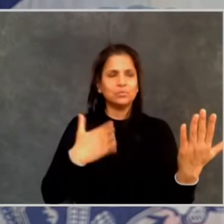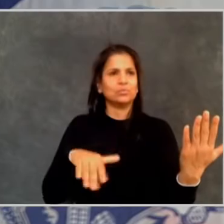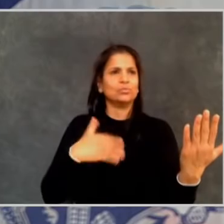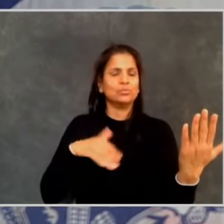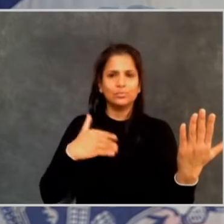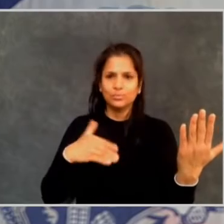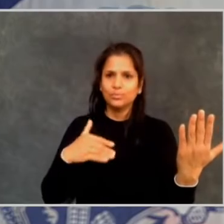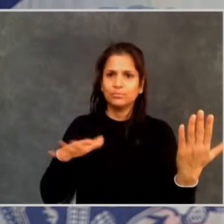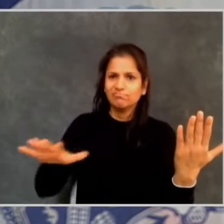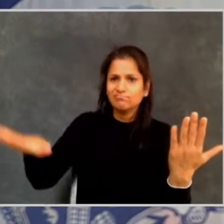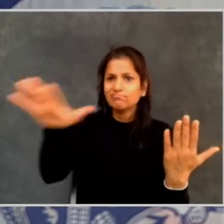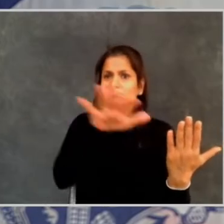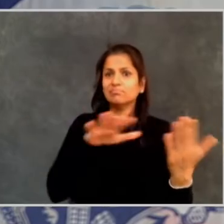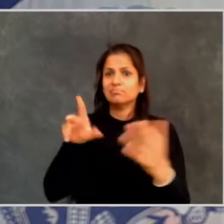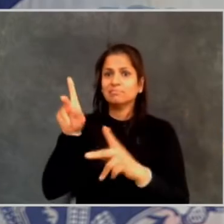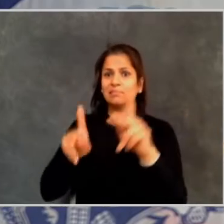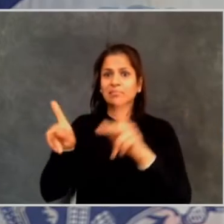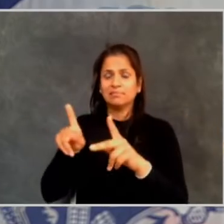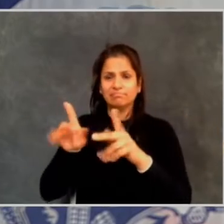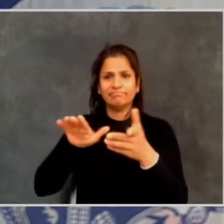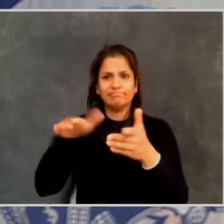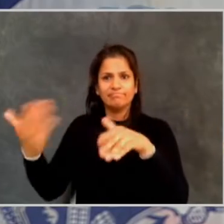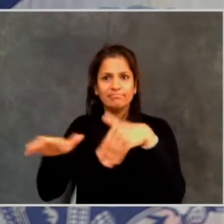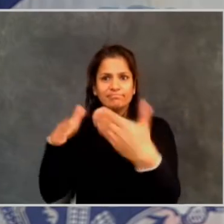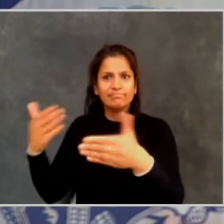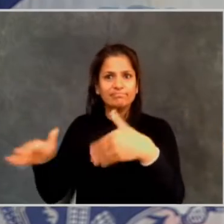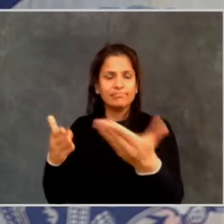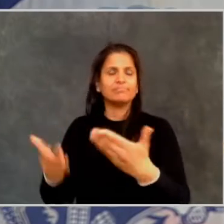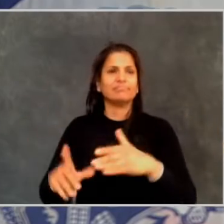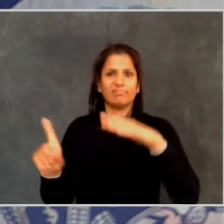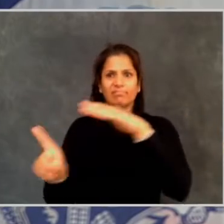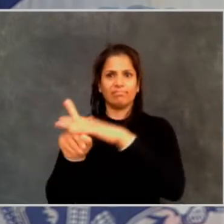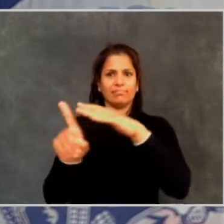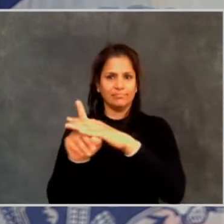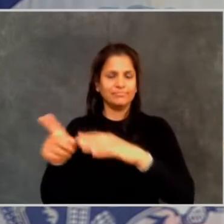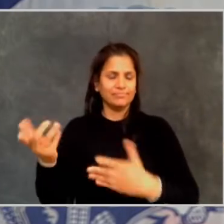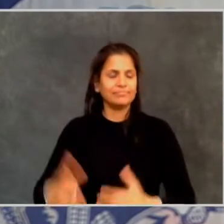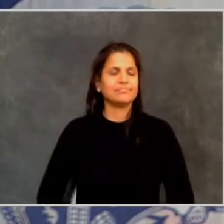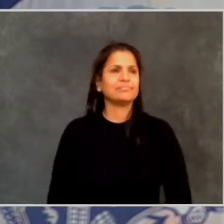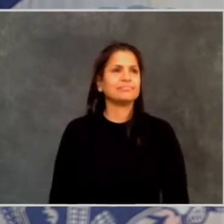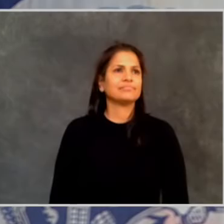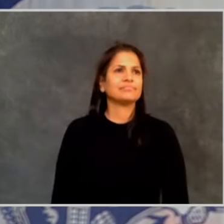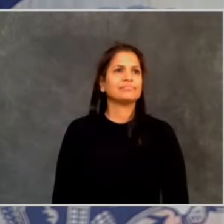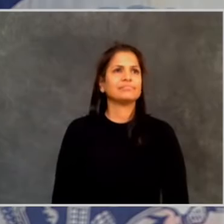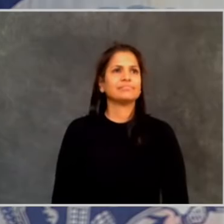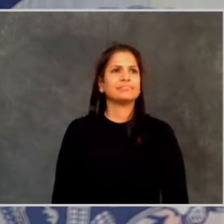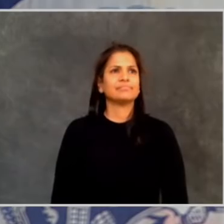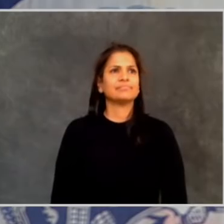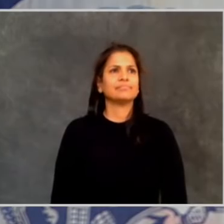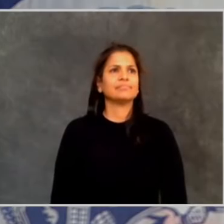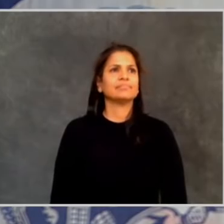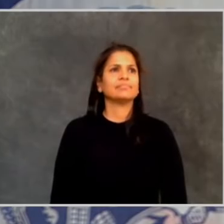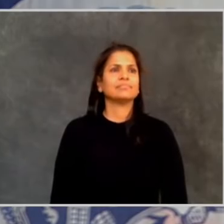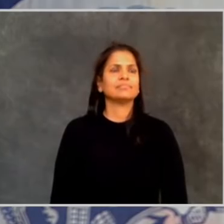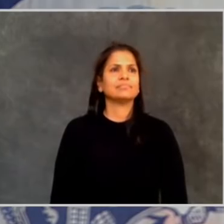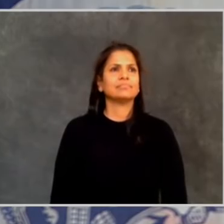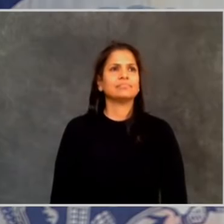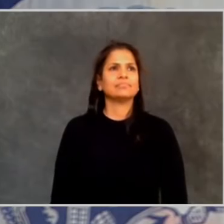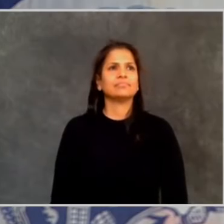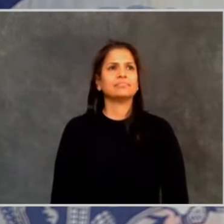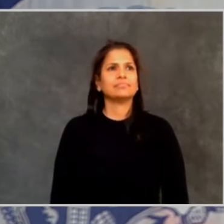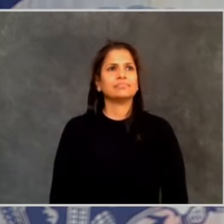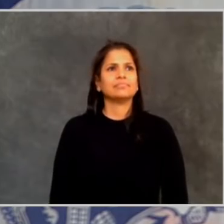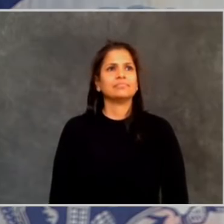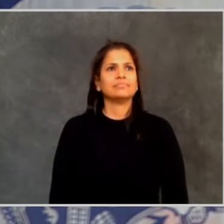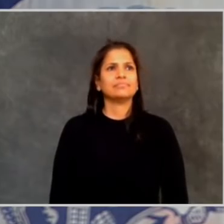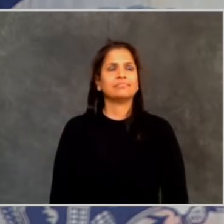inequality, are once again causing such pain and causing people, innocent people, to lose